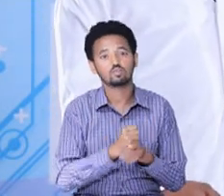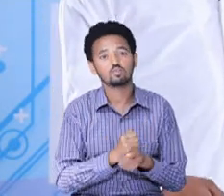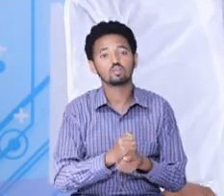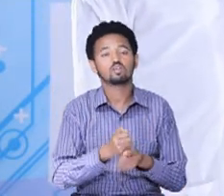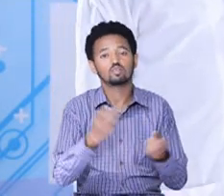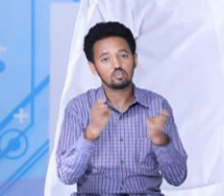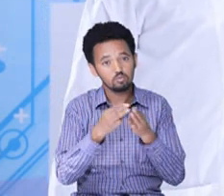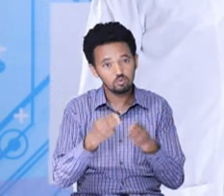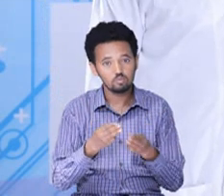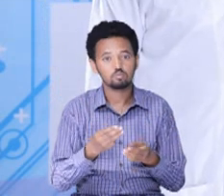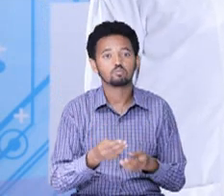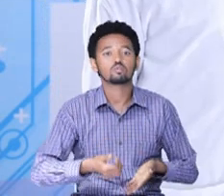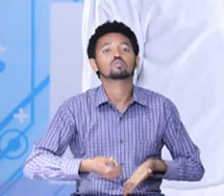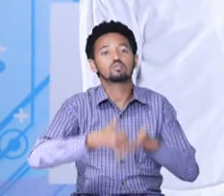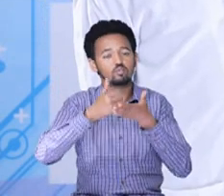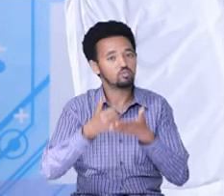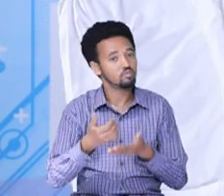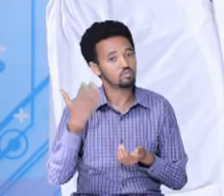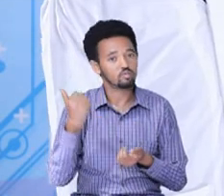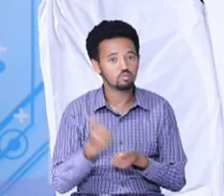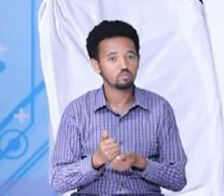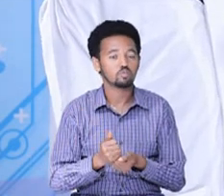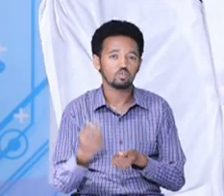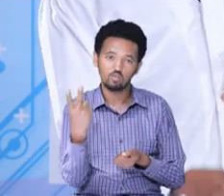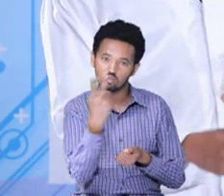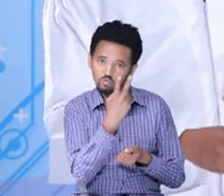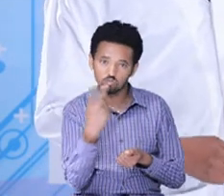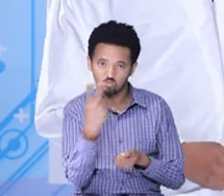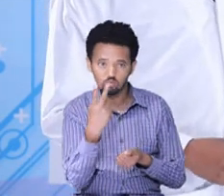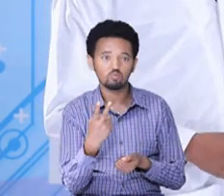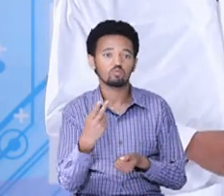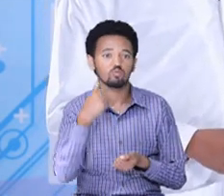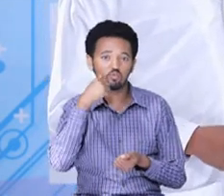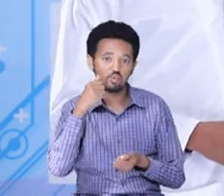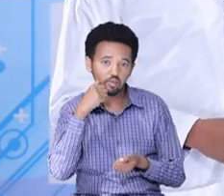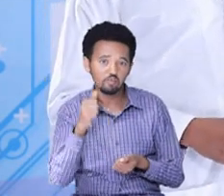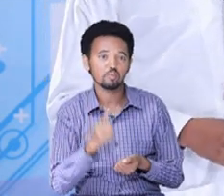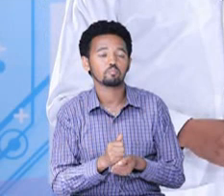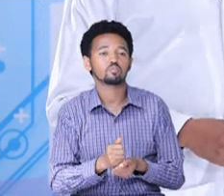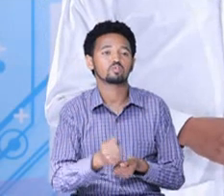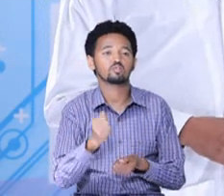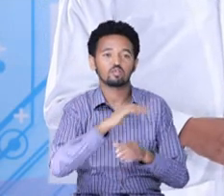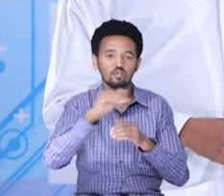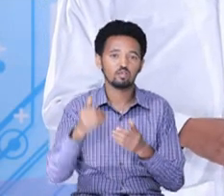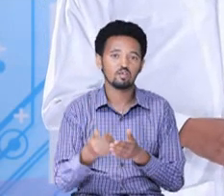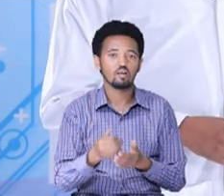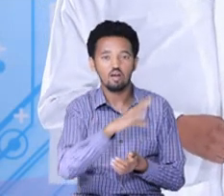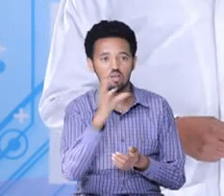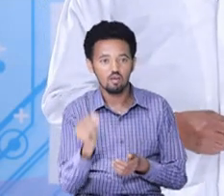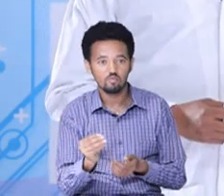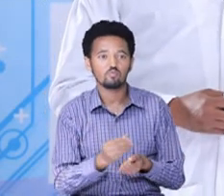conference was held in London. Before that, the 2 famous Pan-Africanist leaders was